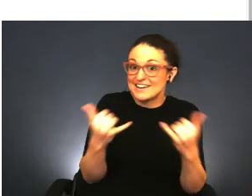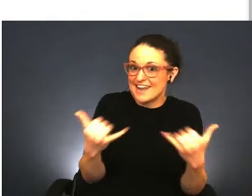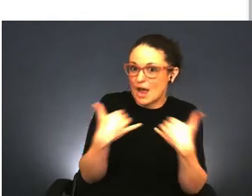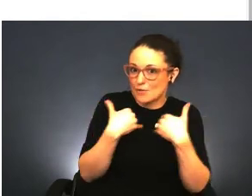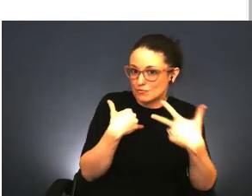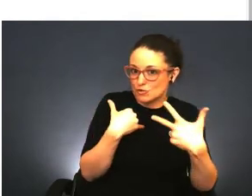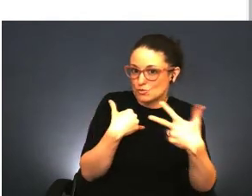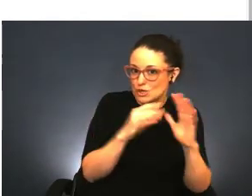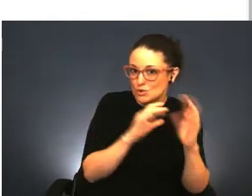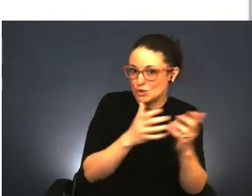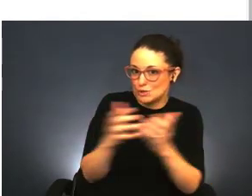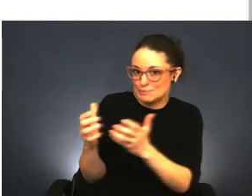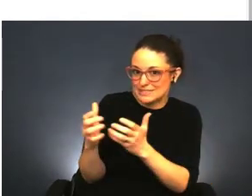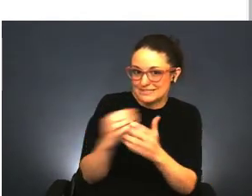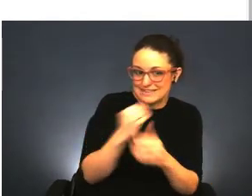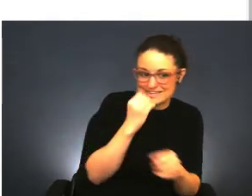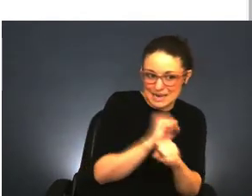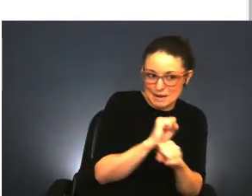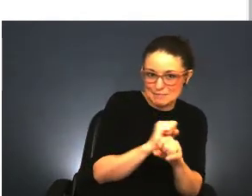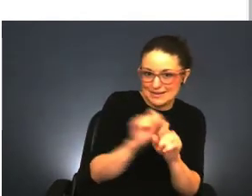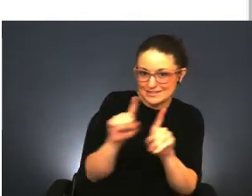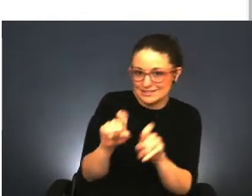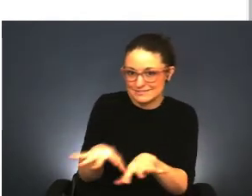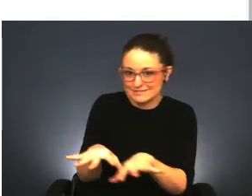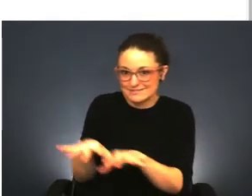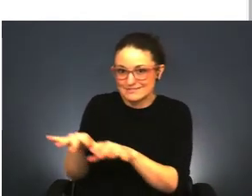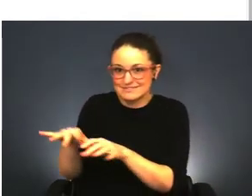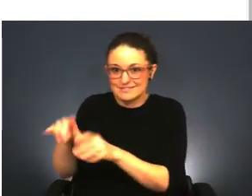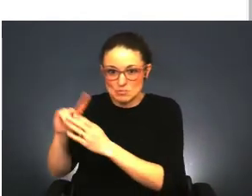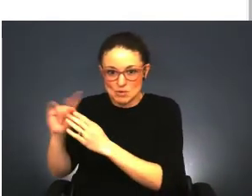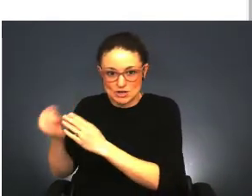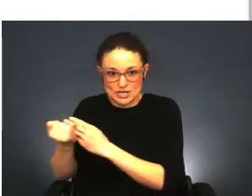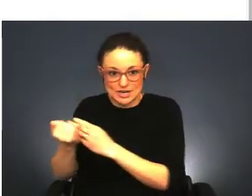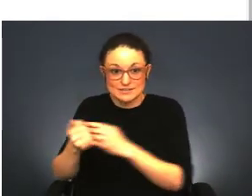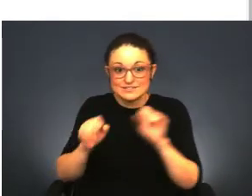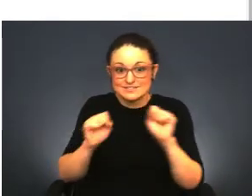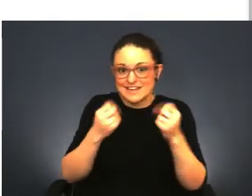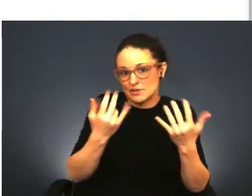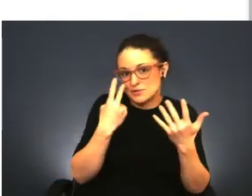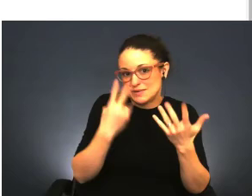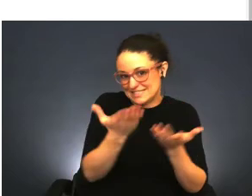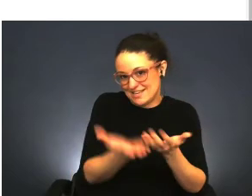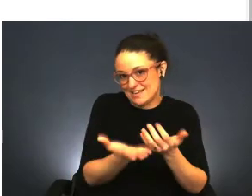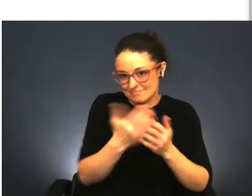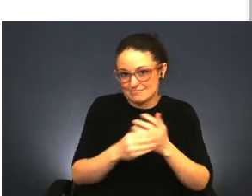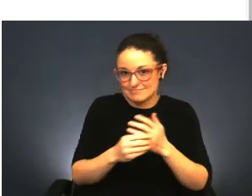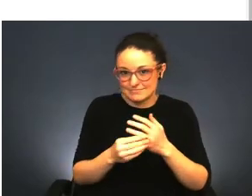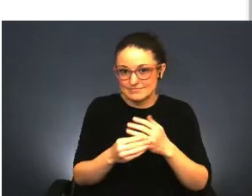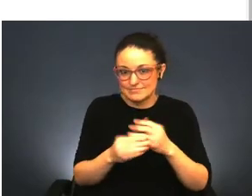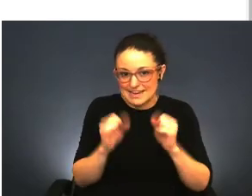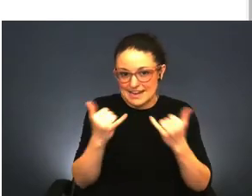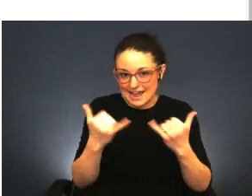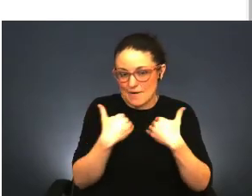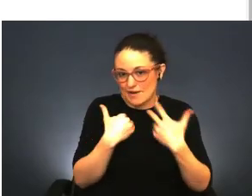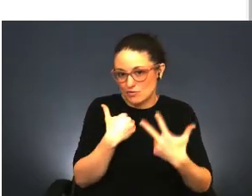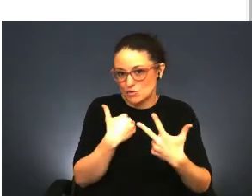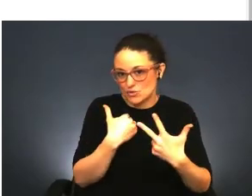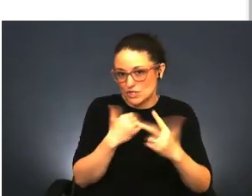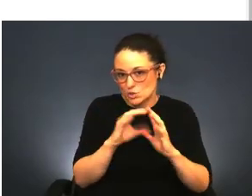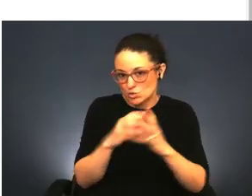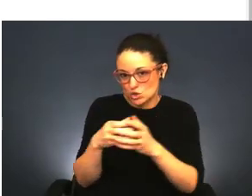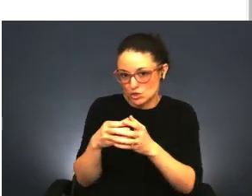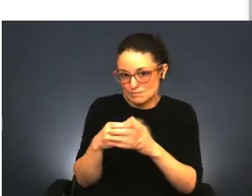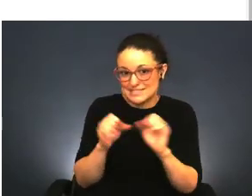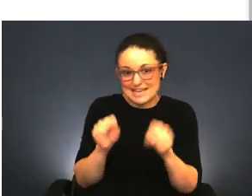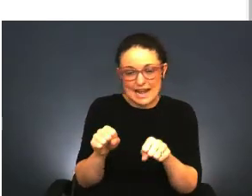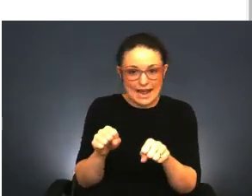3 groups. And so if you click on assignment group, you'll see, okay, now I have these 3 groups and I can put